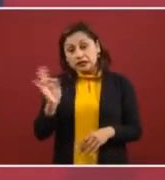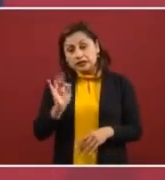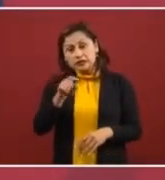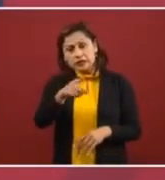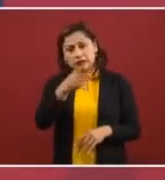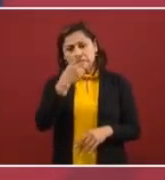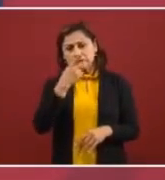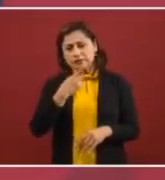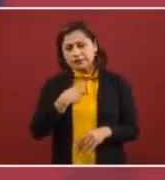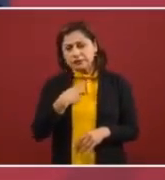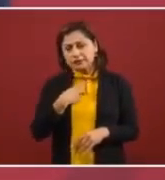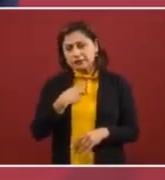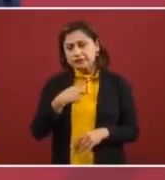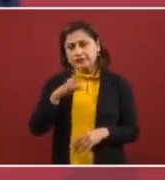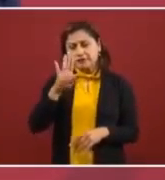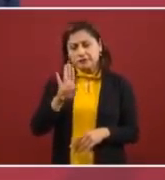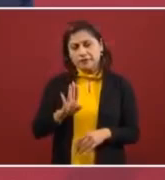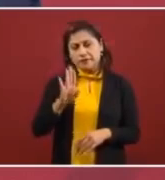with